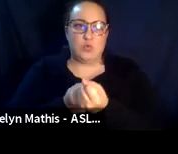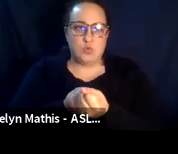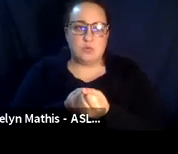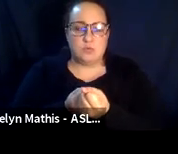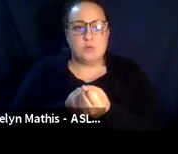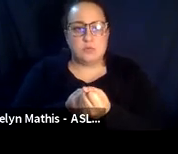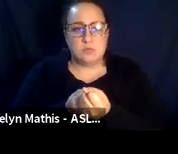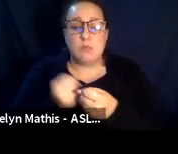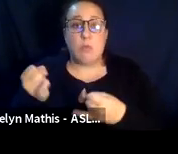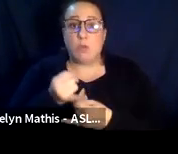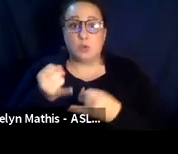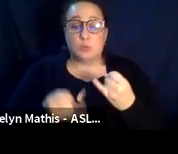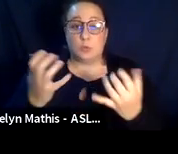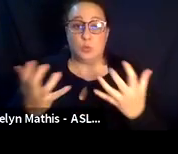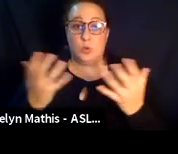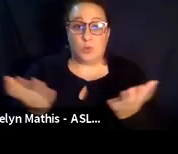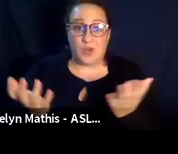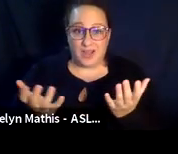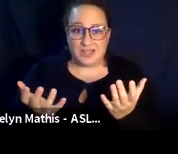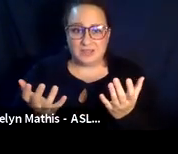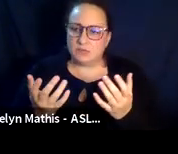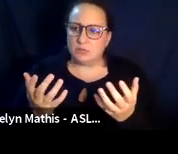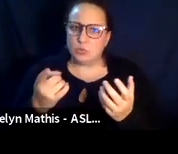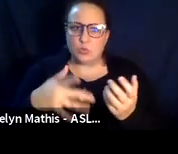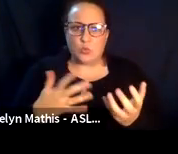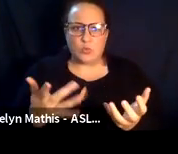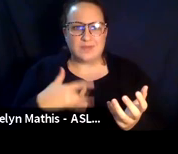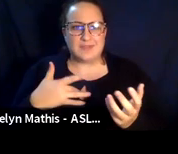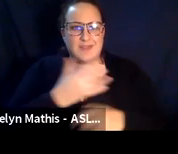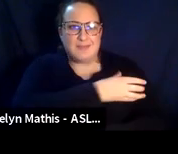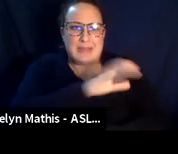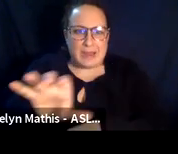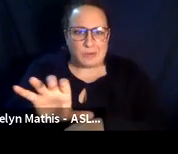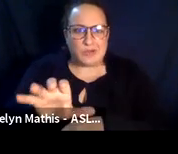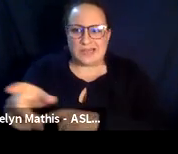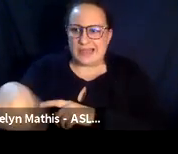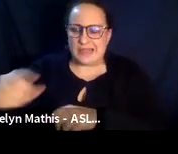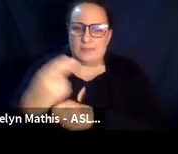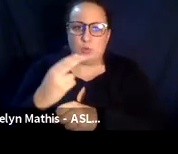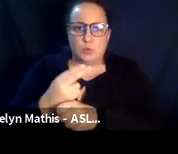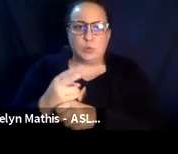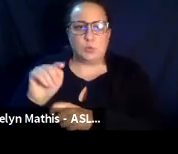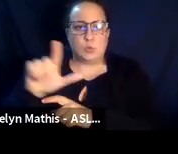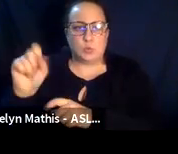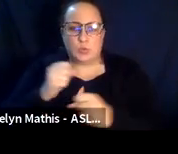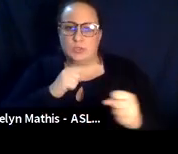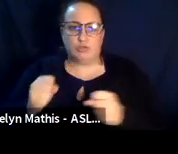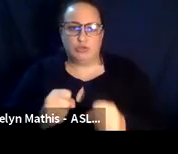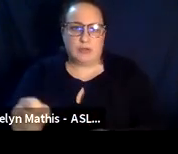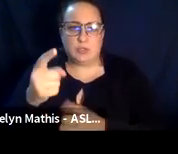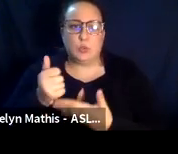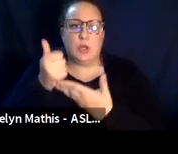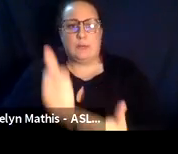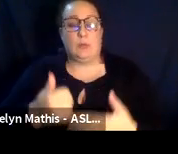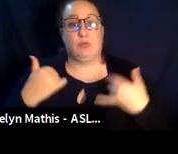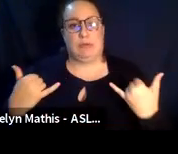what you want them to do is to take them on and to feel empowered and have them use the tools and the strategies that you're helping them with